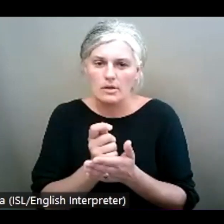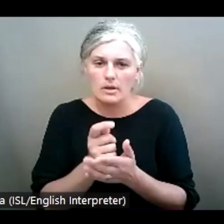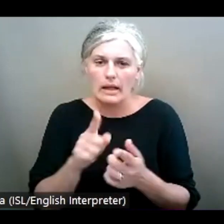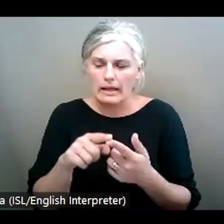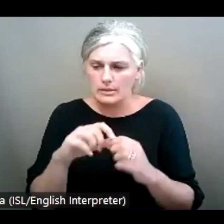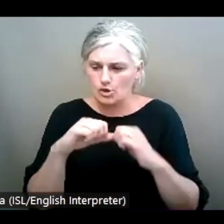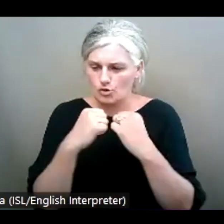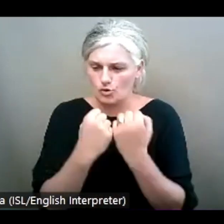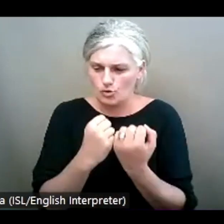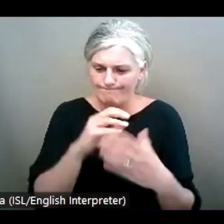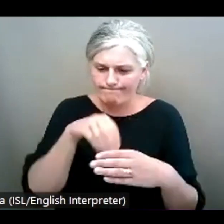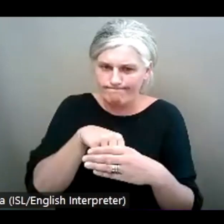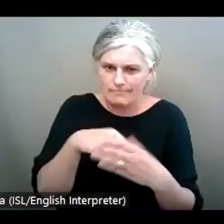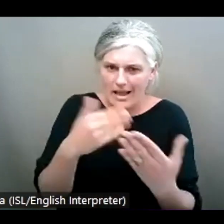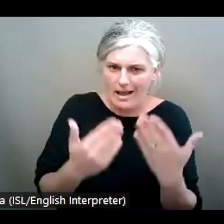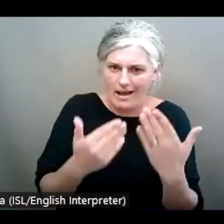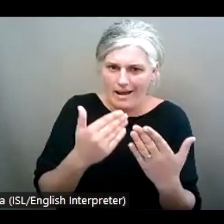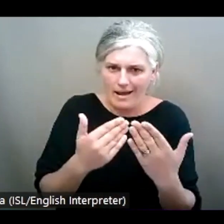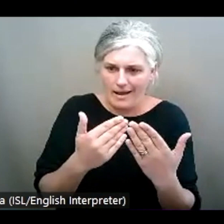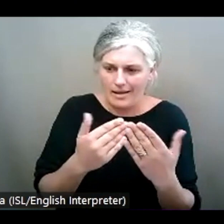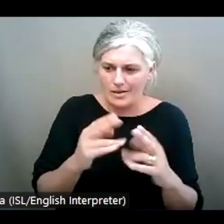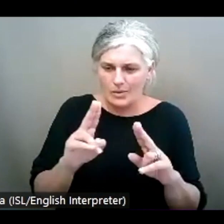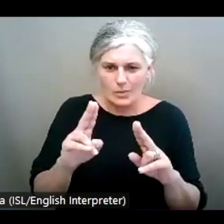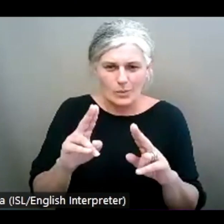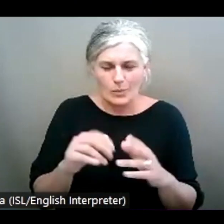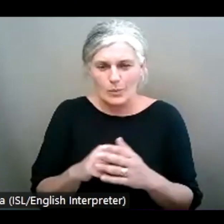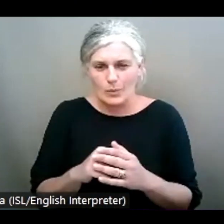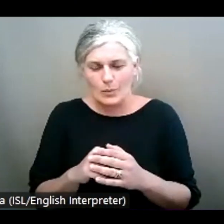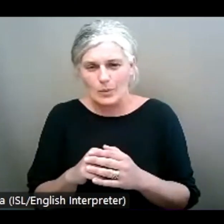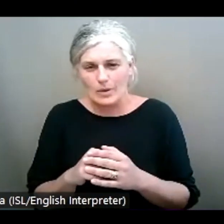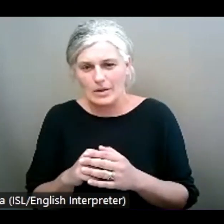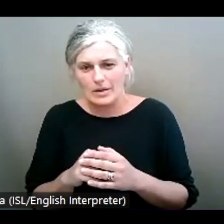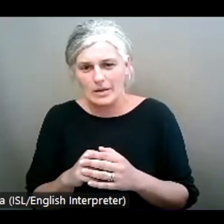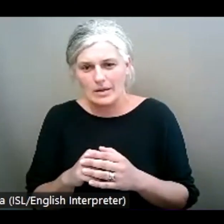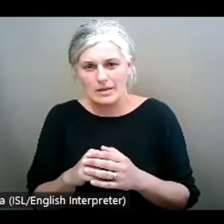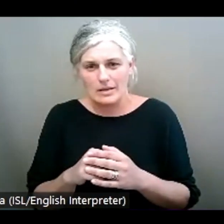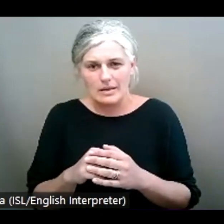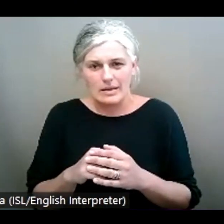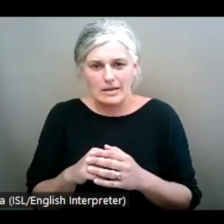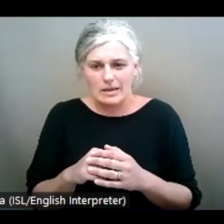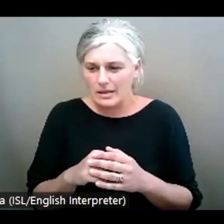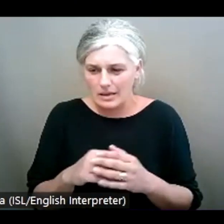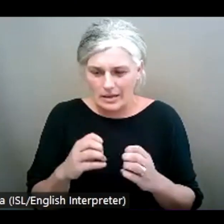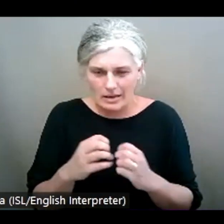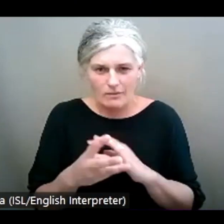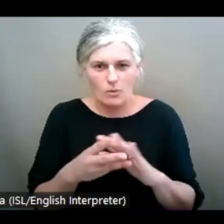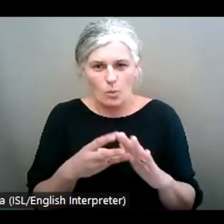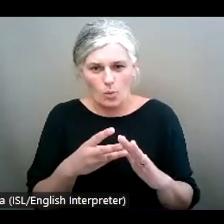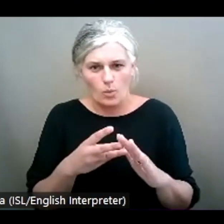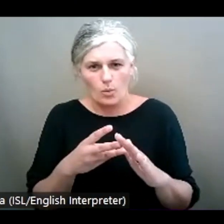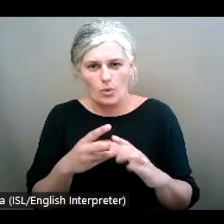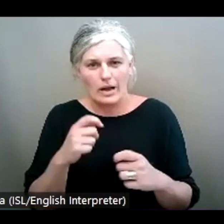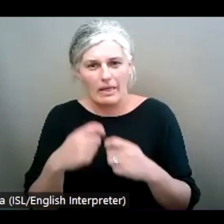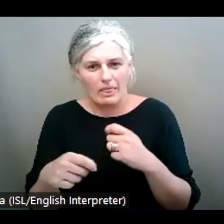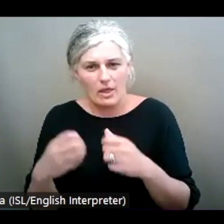social, even something like Jane tells the bi-weekly film club